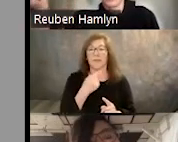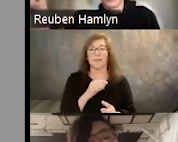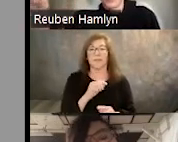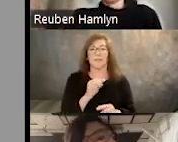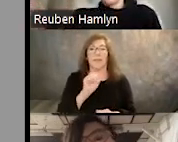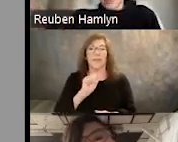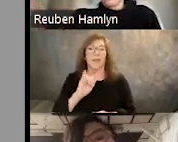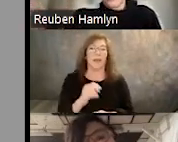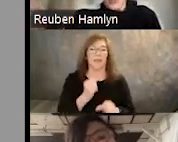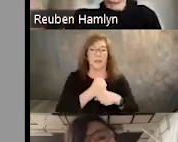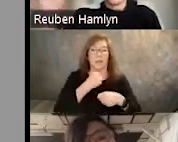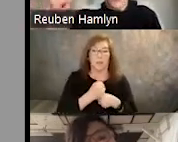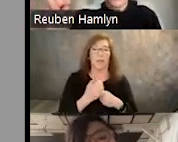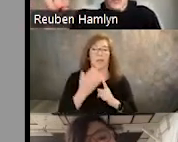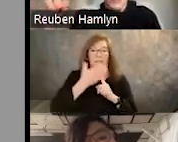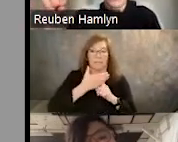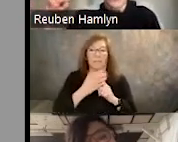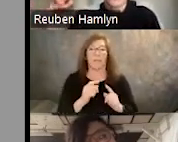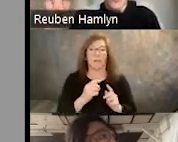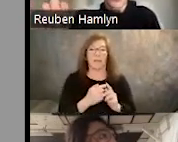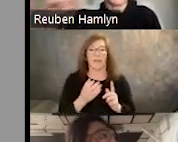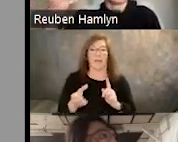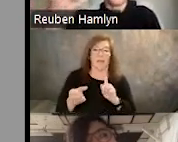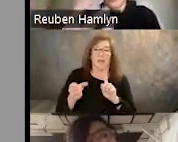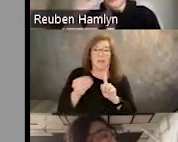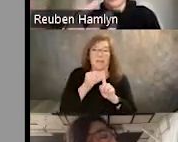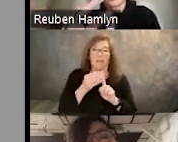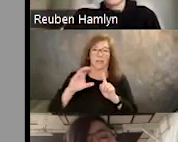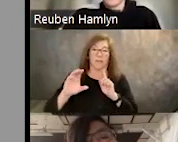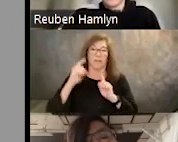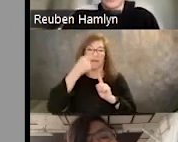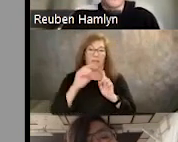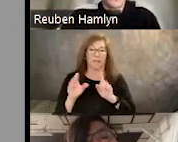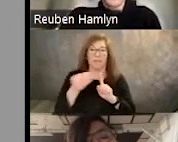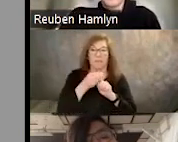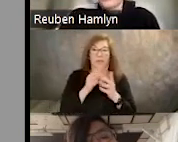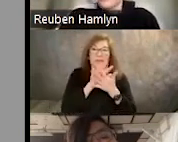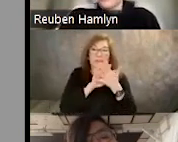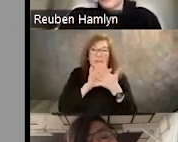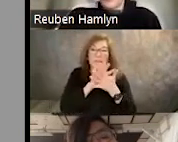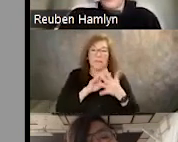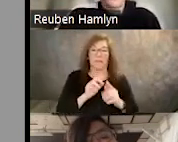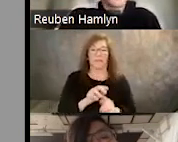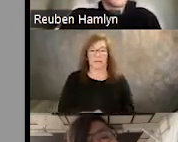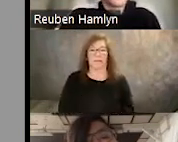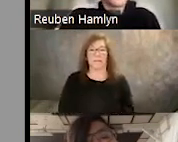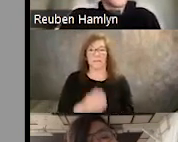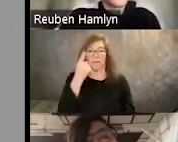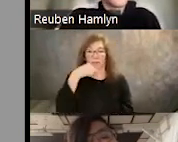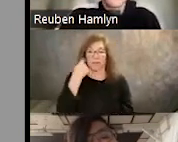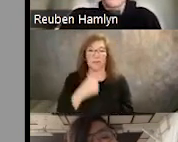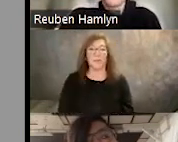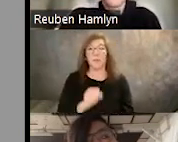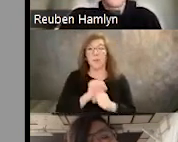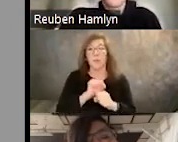we edited the semen onto the face of the woman and pixelated it. This is, you know, when you're working with